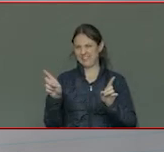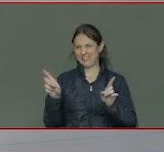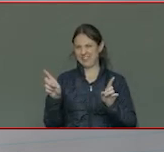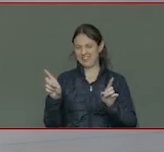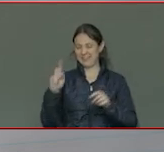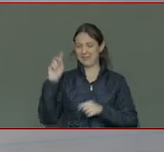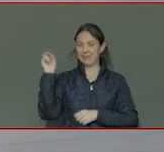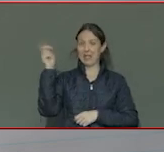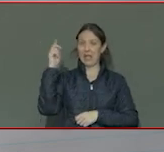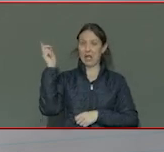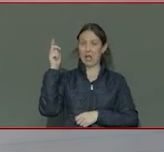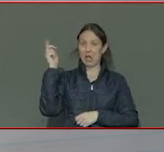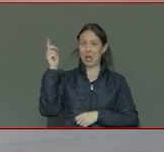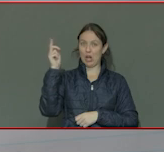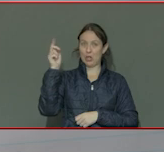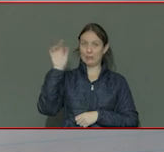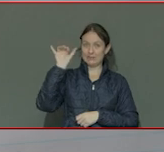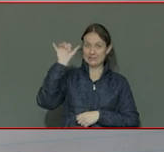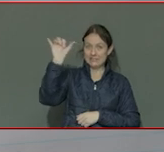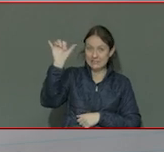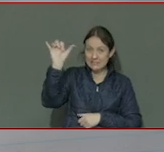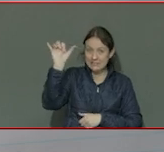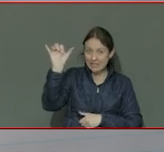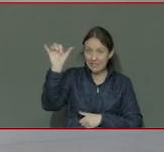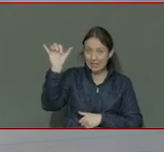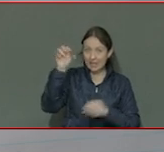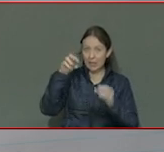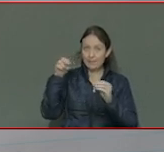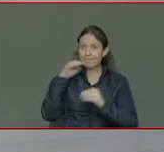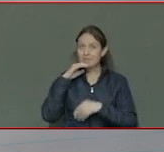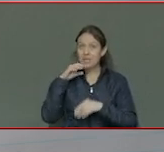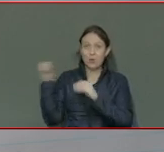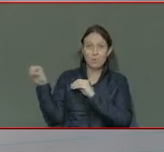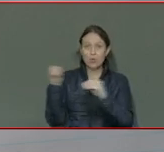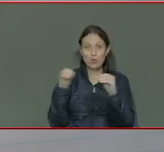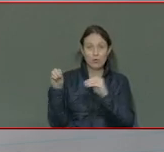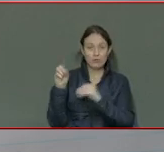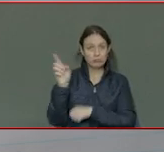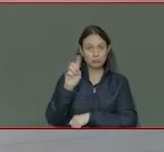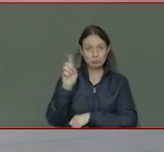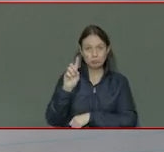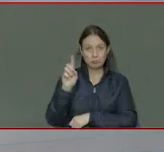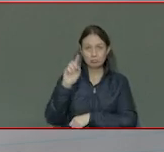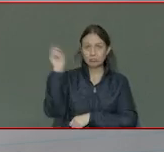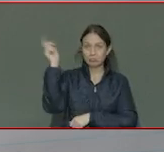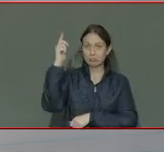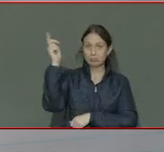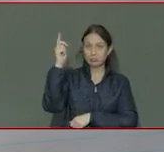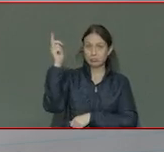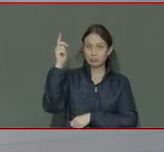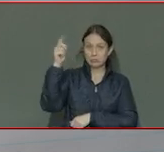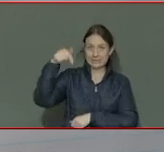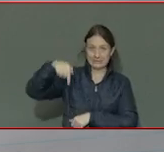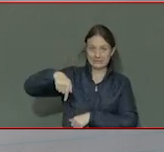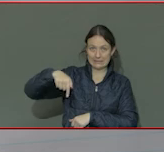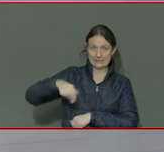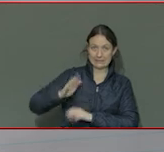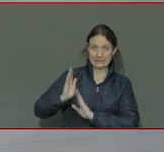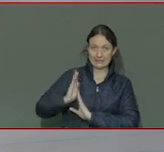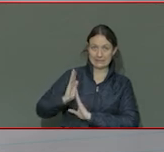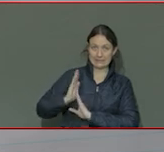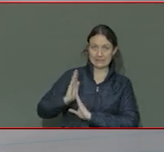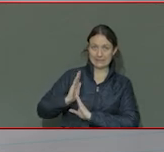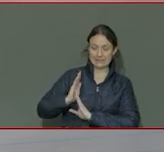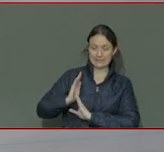helicopter is stationary. That means it is hanging still in the air above a soldier. The soldier of